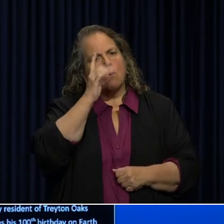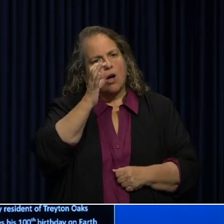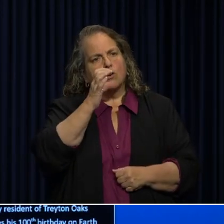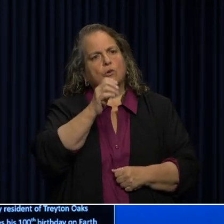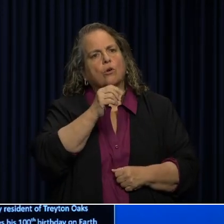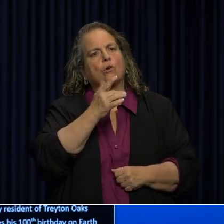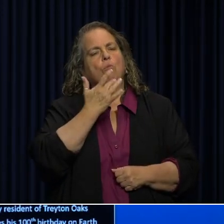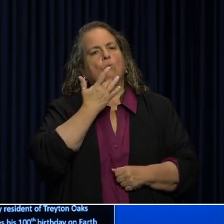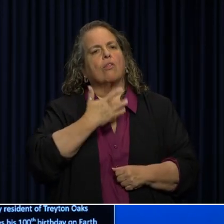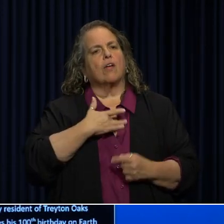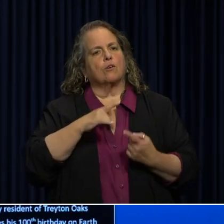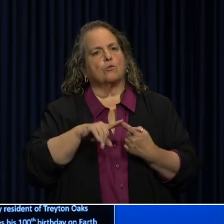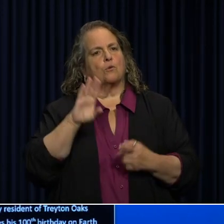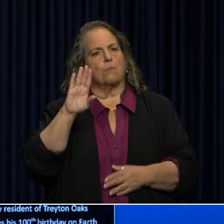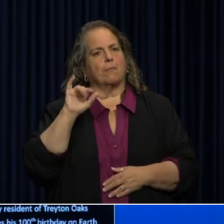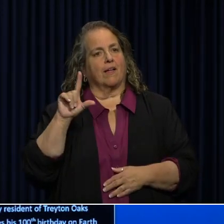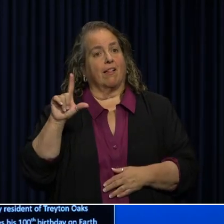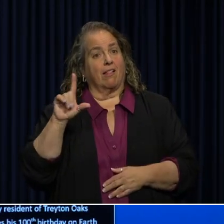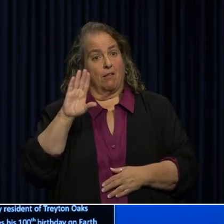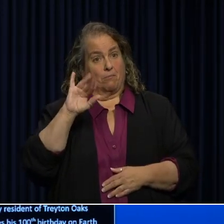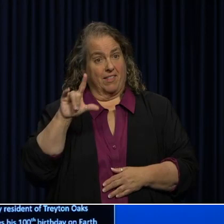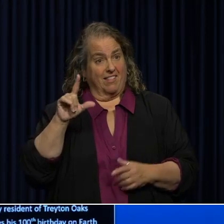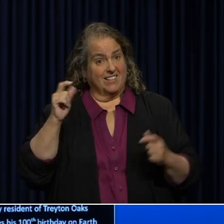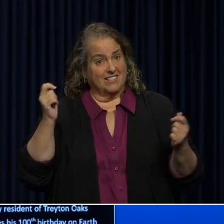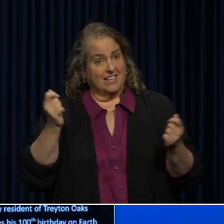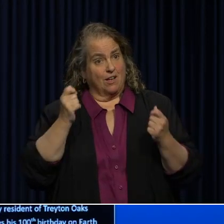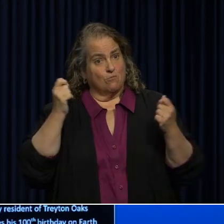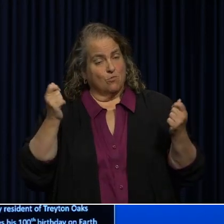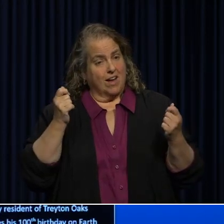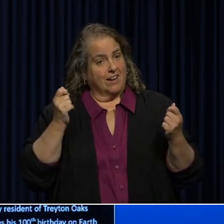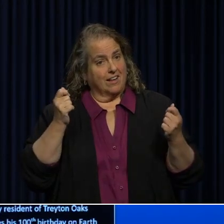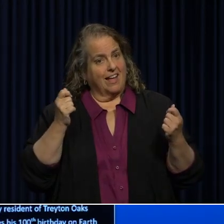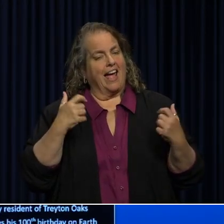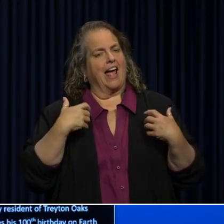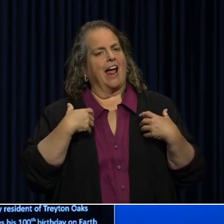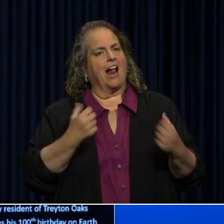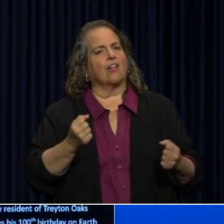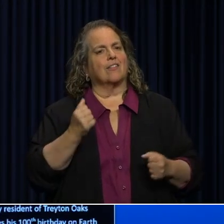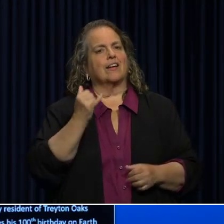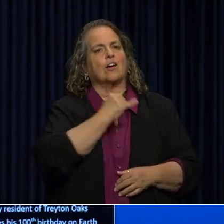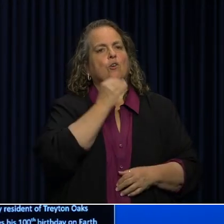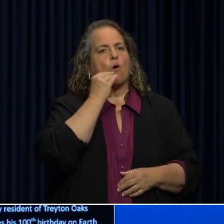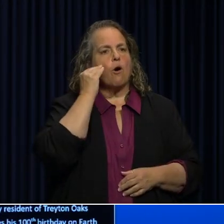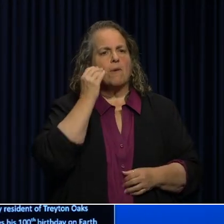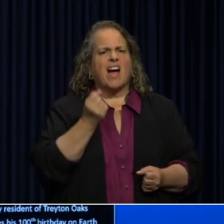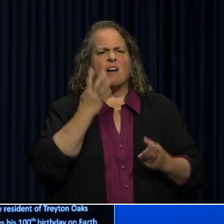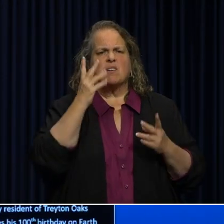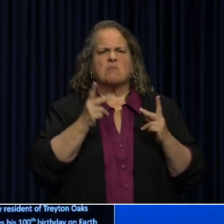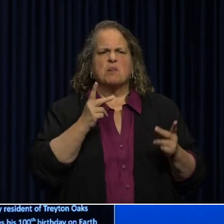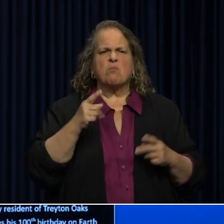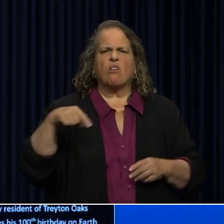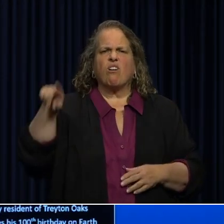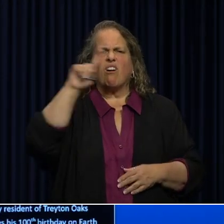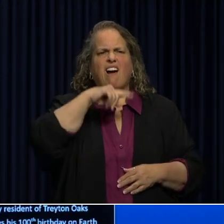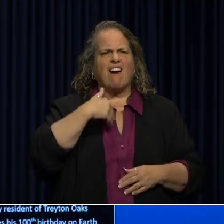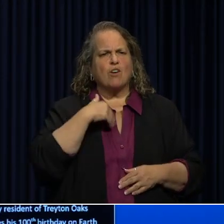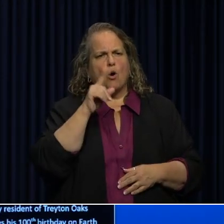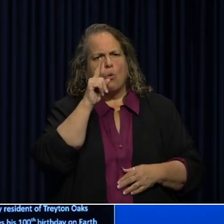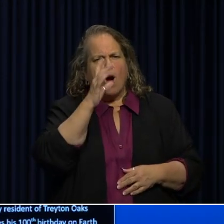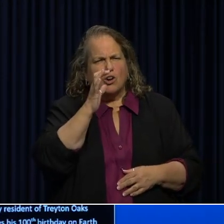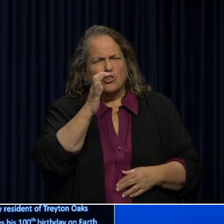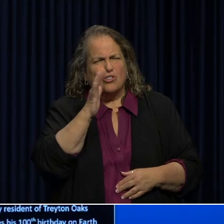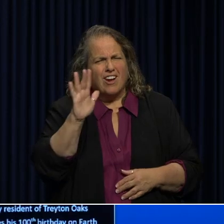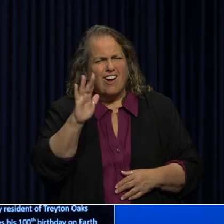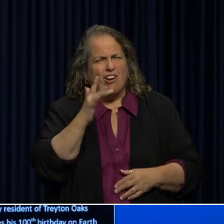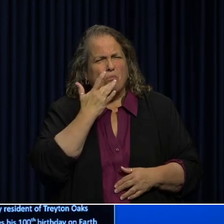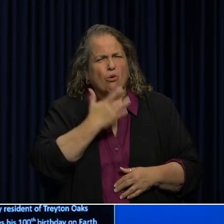to Bill. Bill is celebrating this healthy at home. How many people have a 100th birthday? It is an